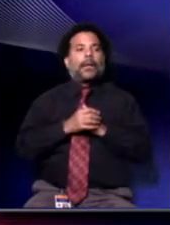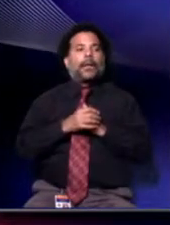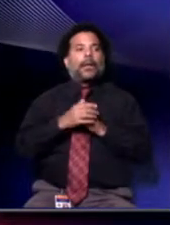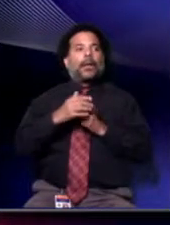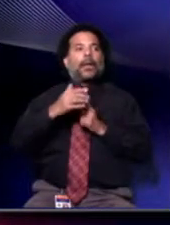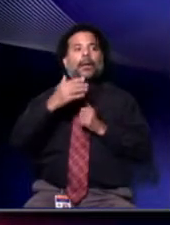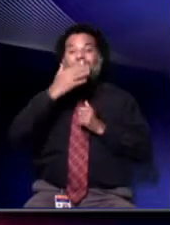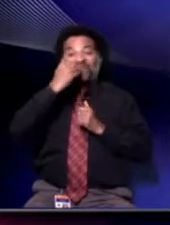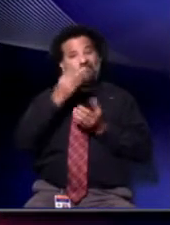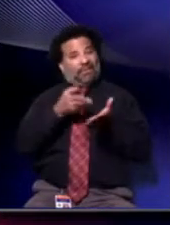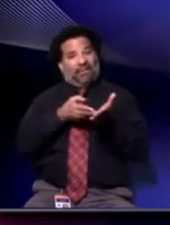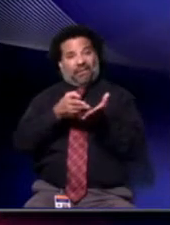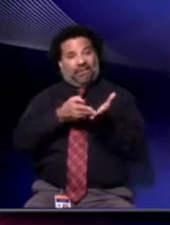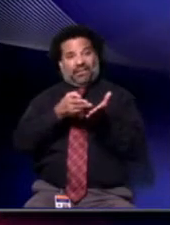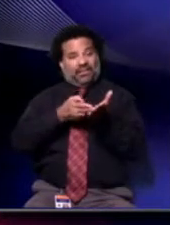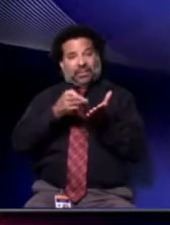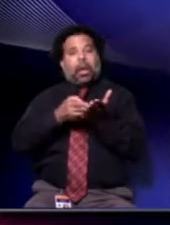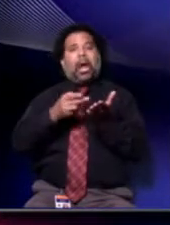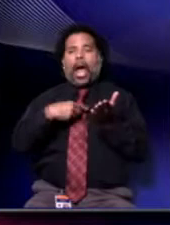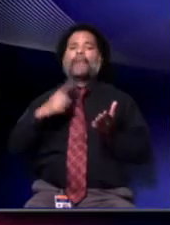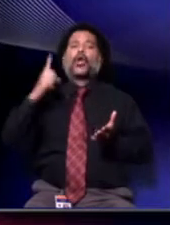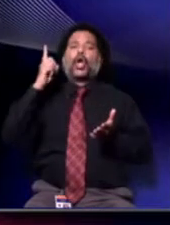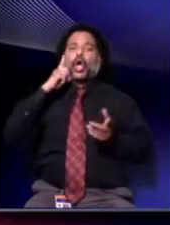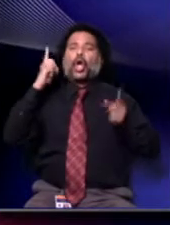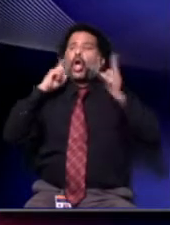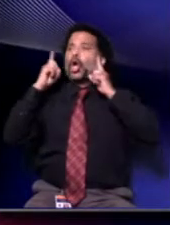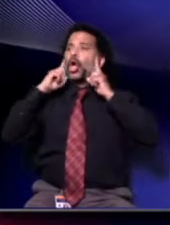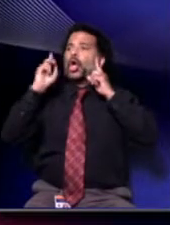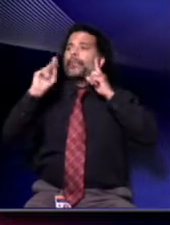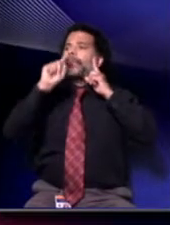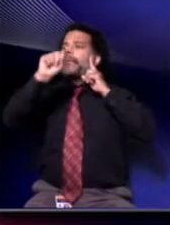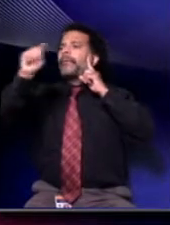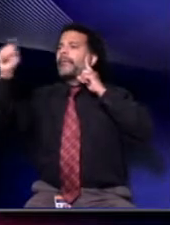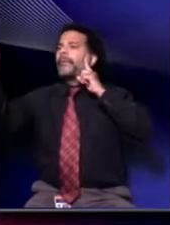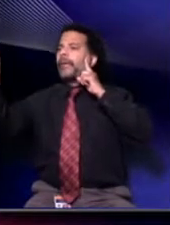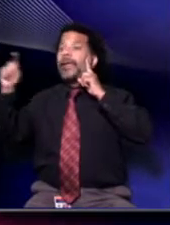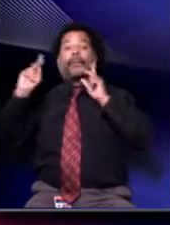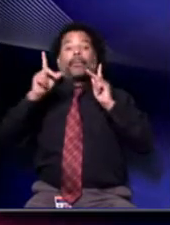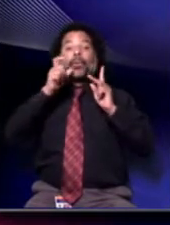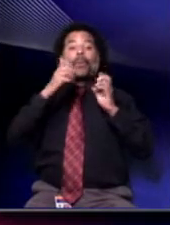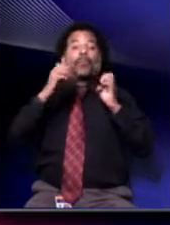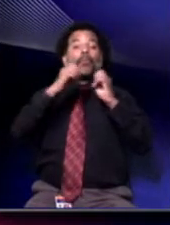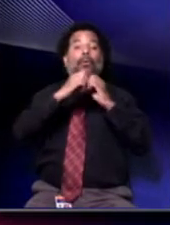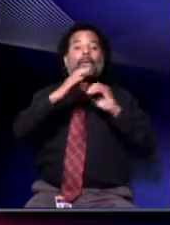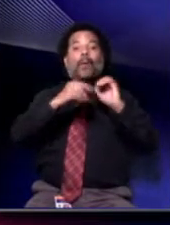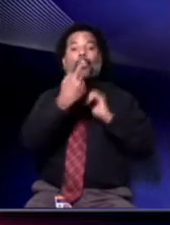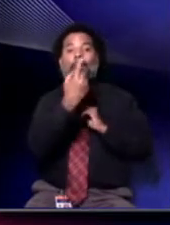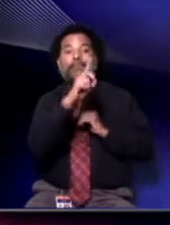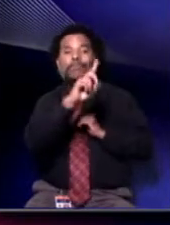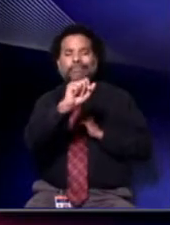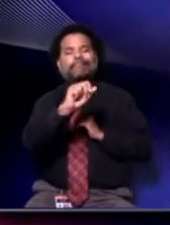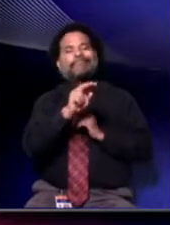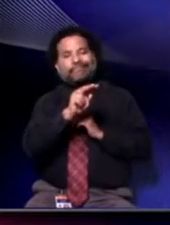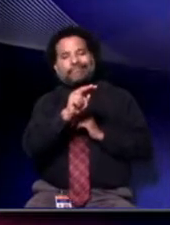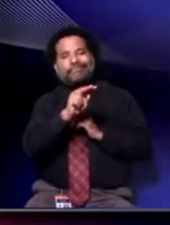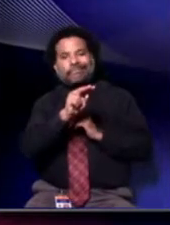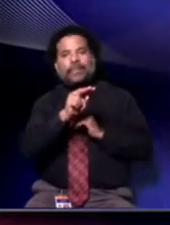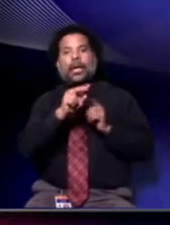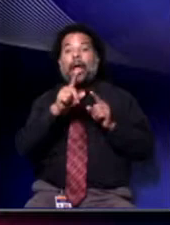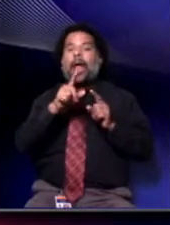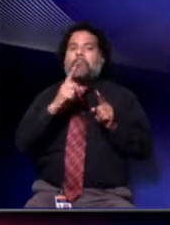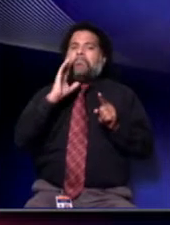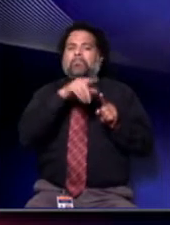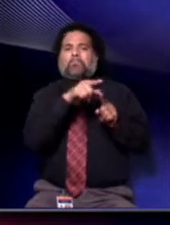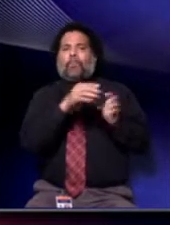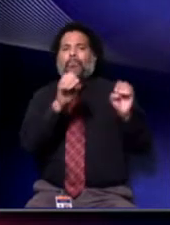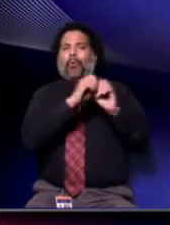know specifically. I've heard anecdotally that we have kids that have multiple sensory disabilities, and those children are much more